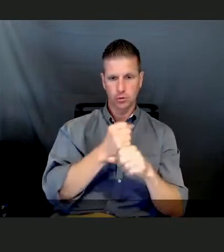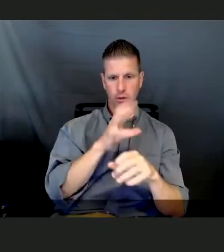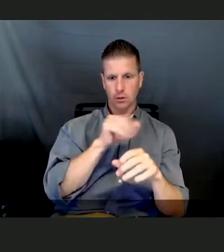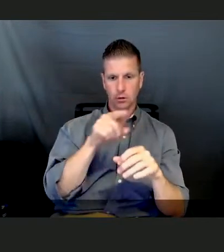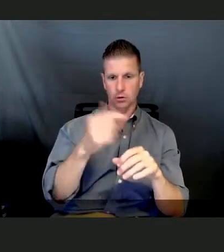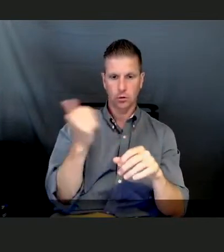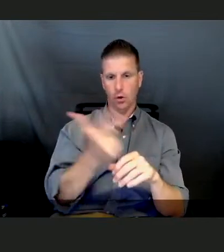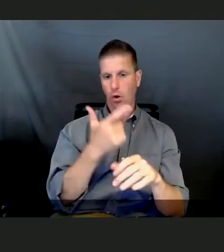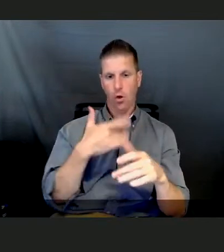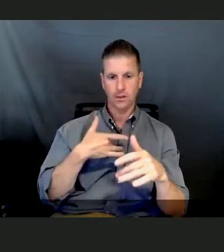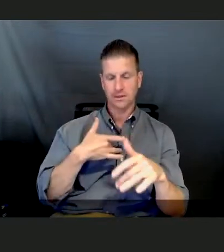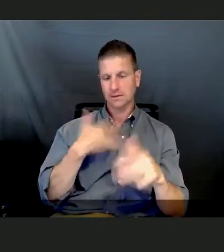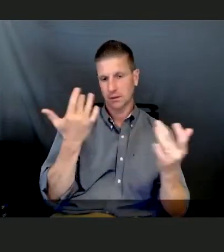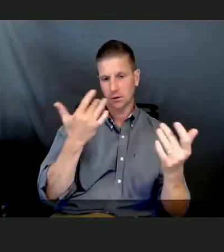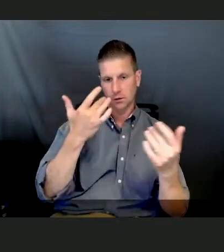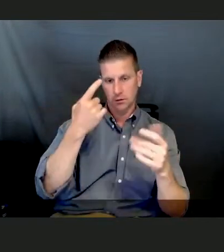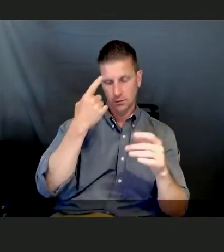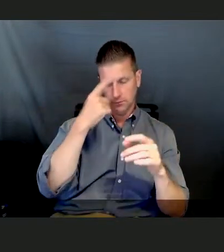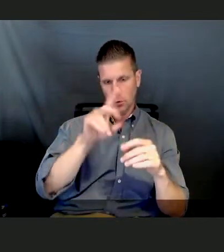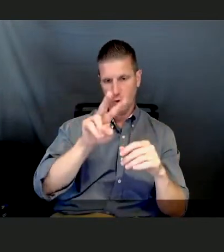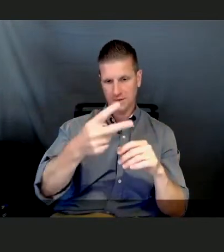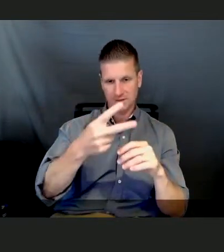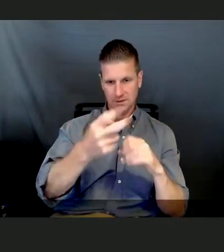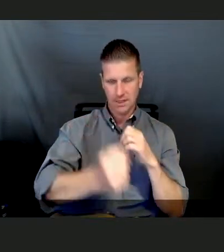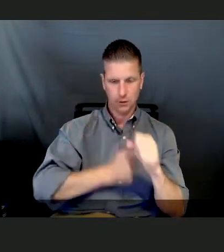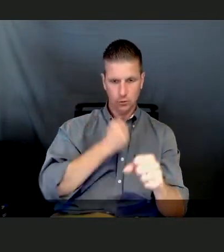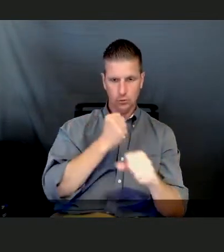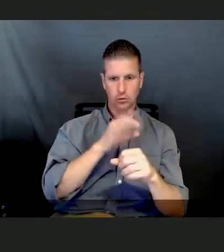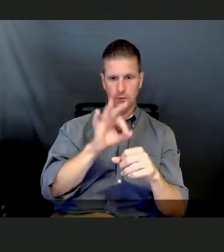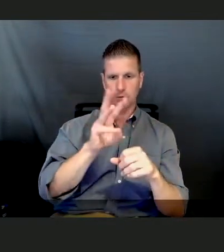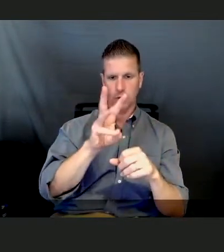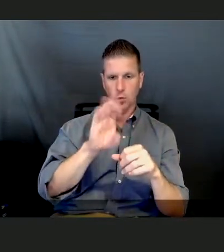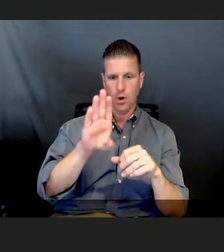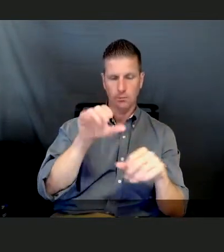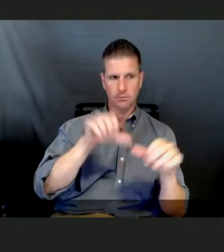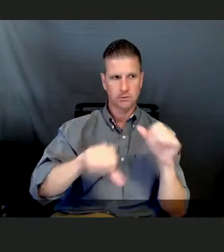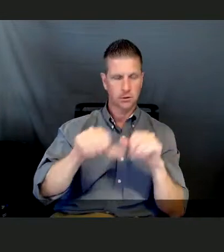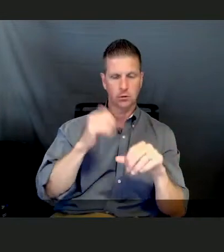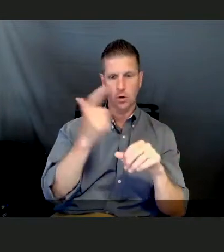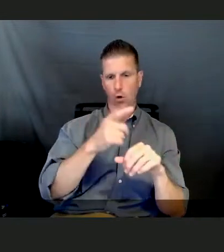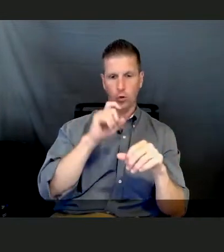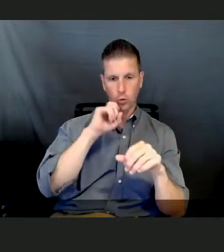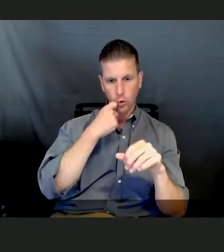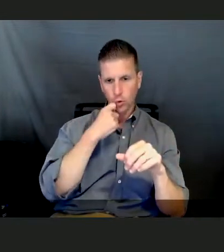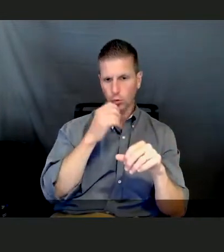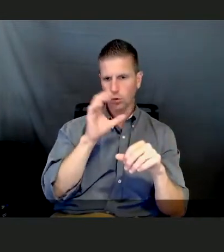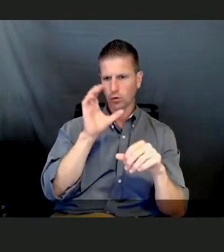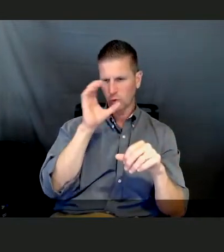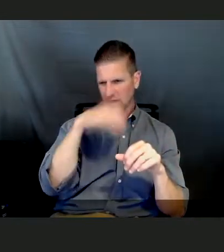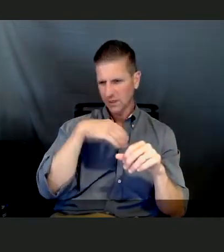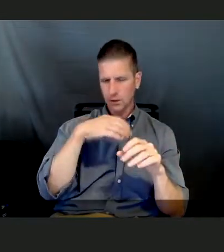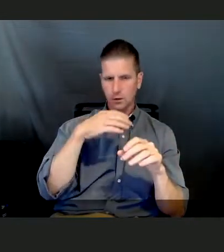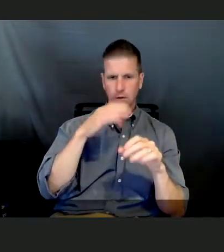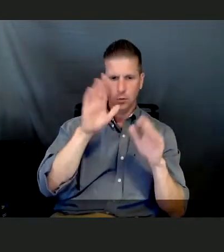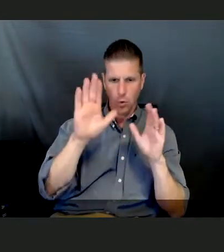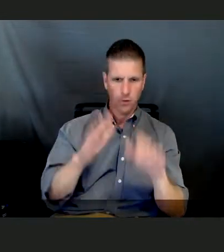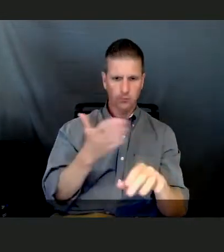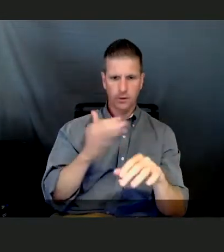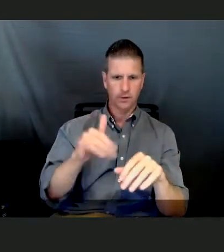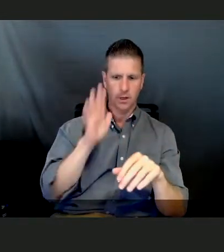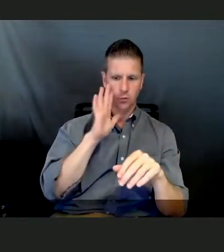all excited for the second year of Web Science and all of the cool, weird, wonderful things that it will